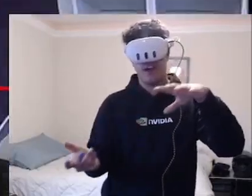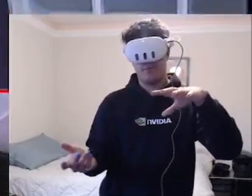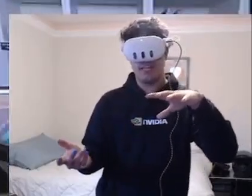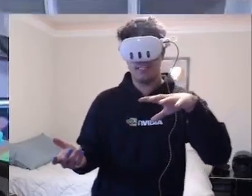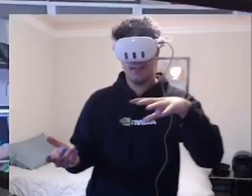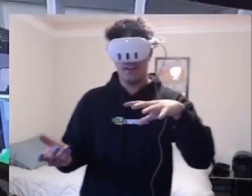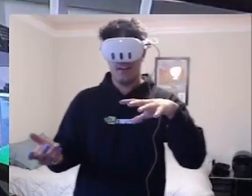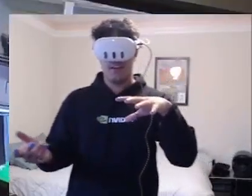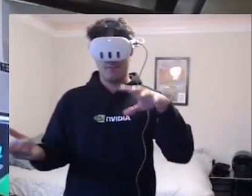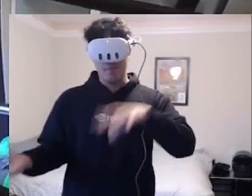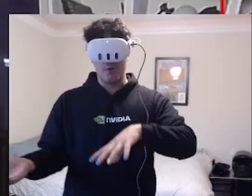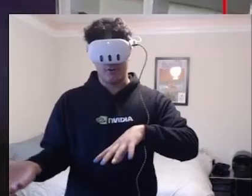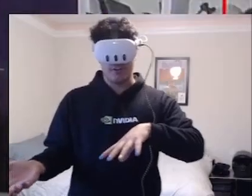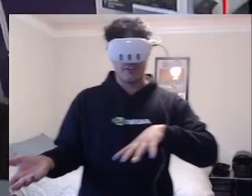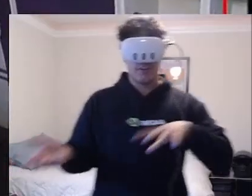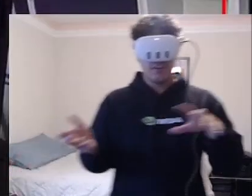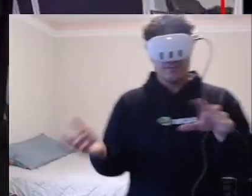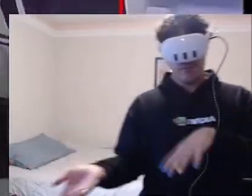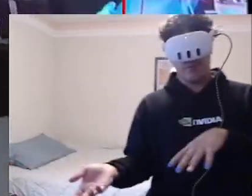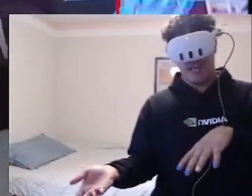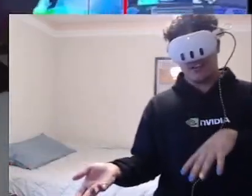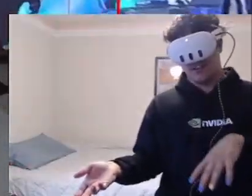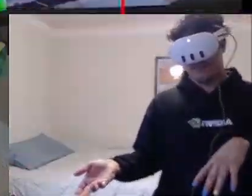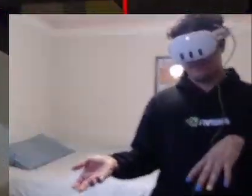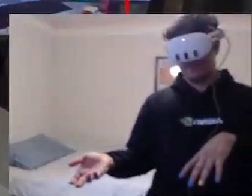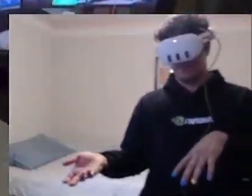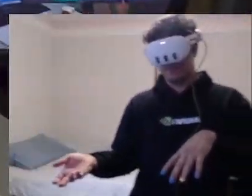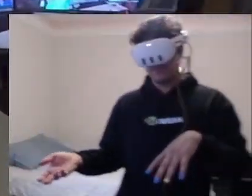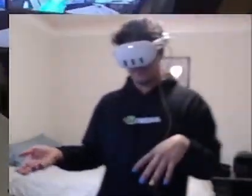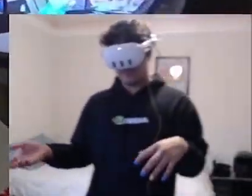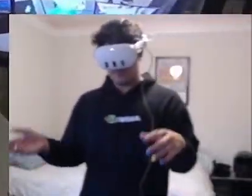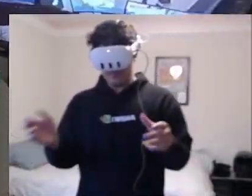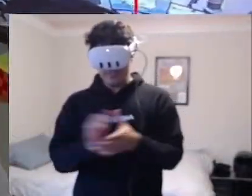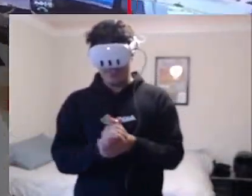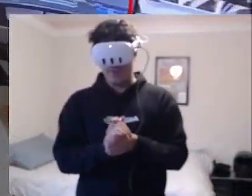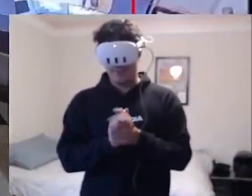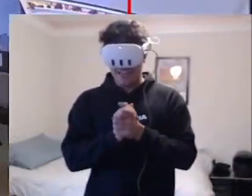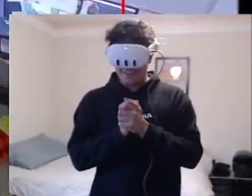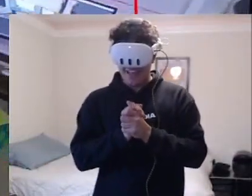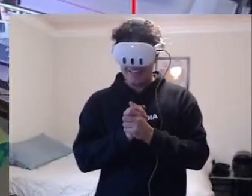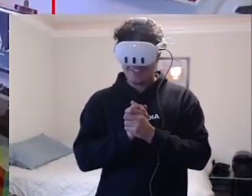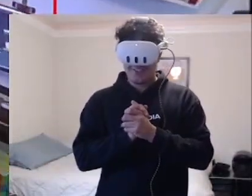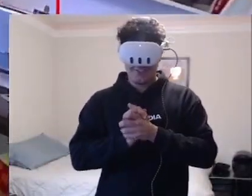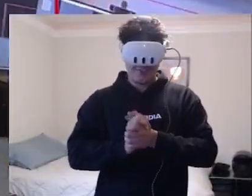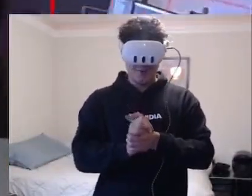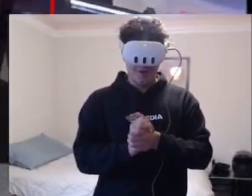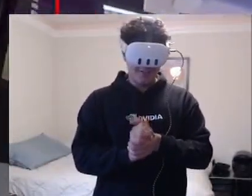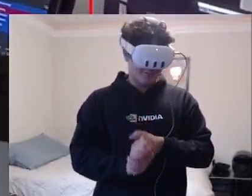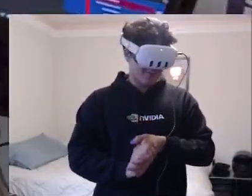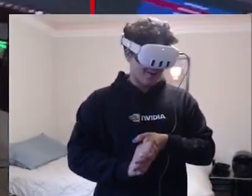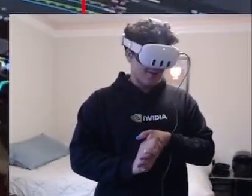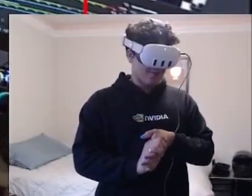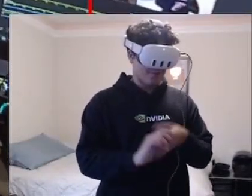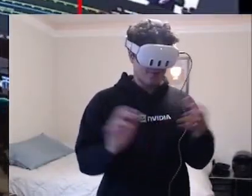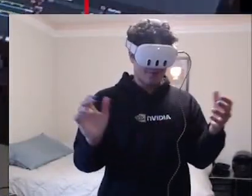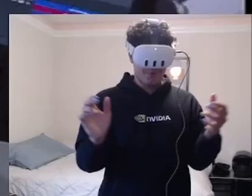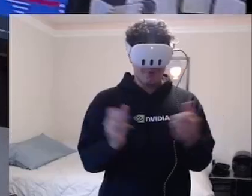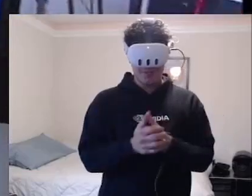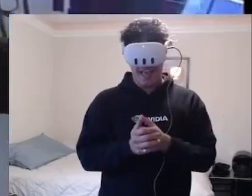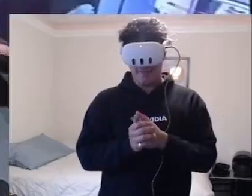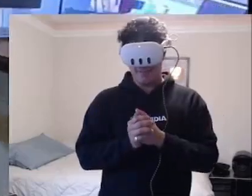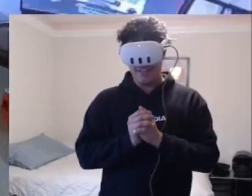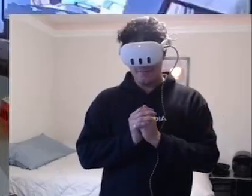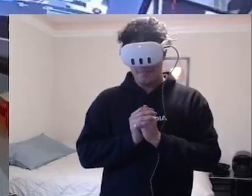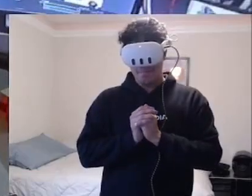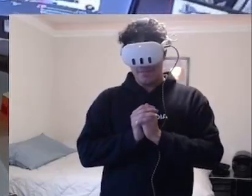to vibrate the motors for that glove. So thank you guys so much. We were